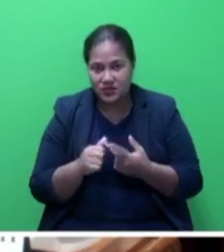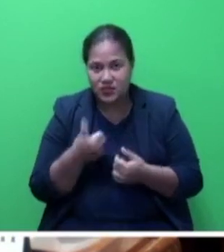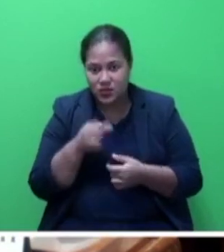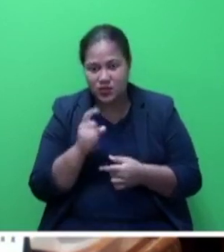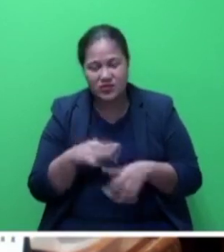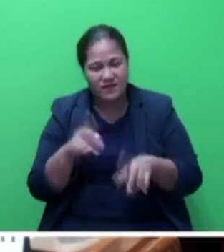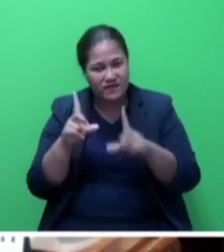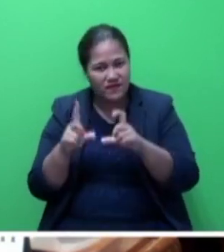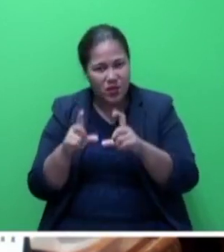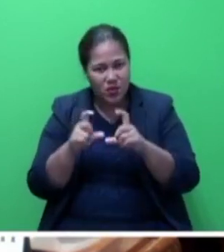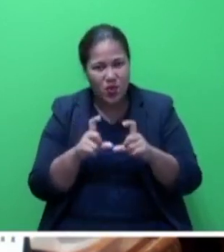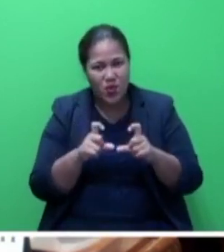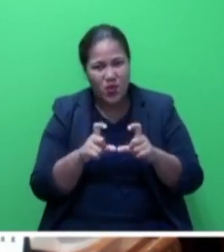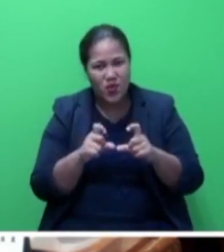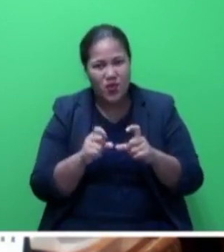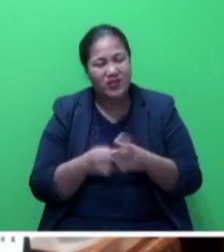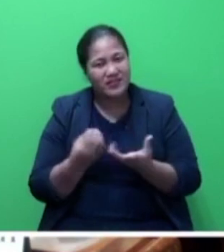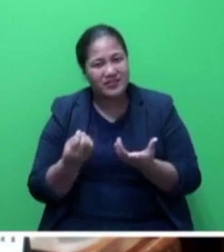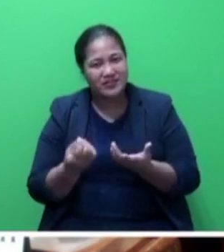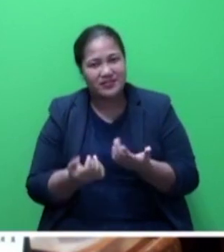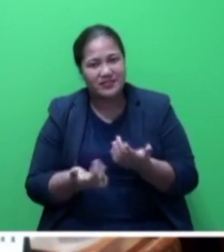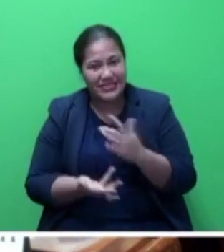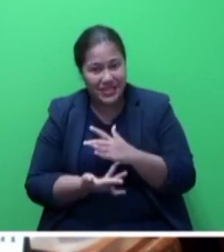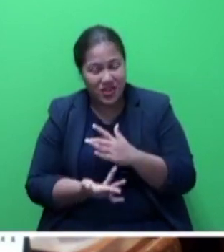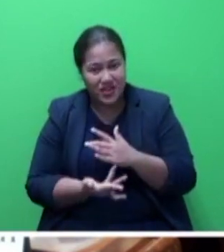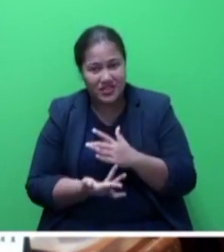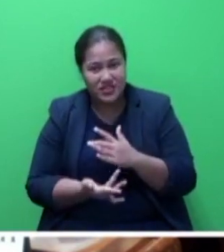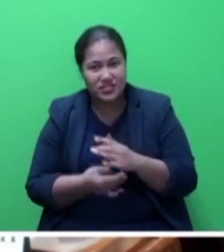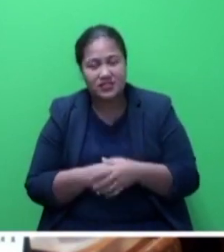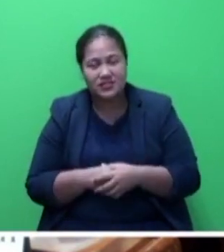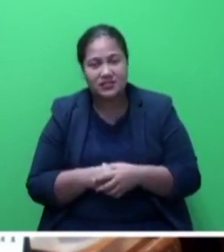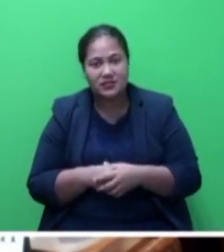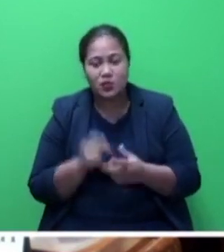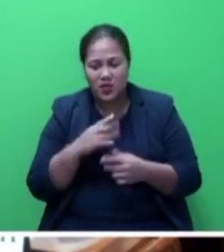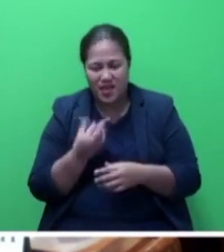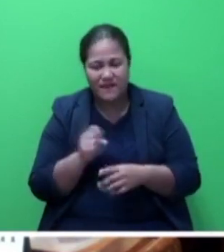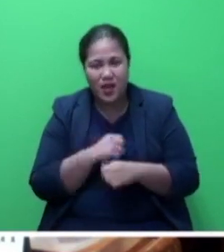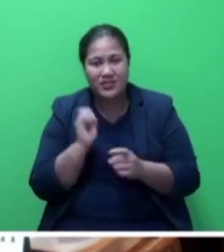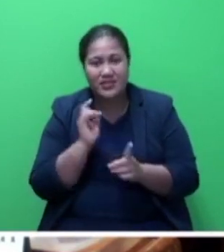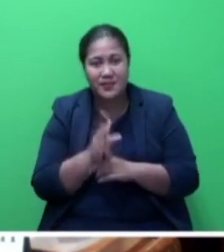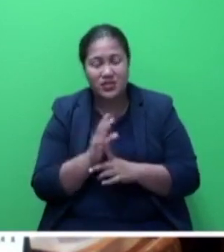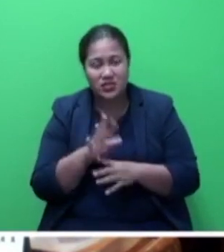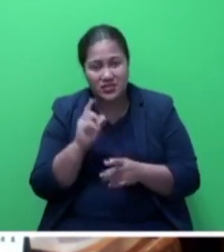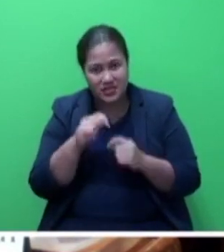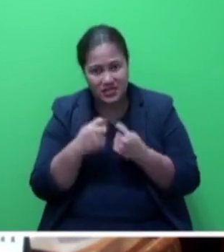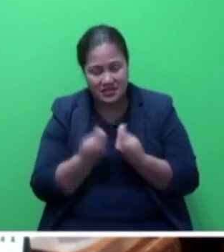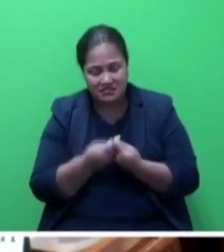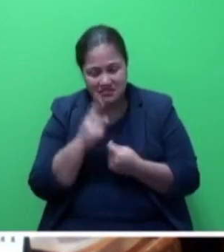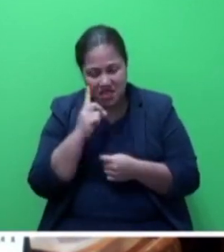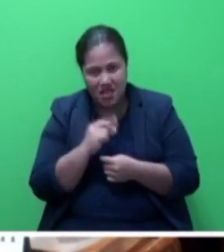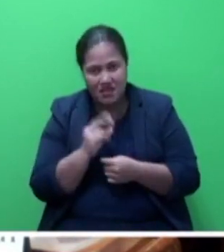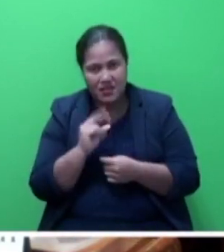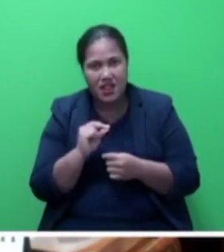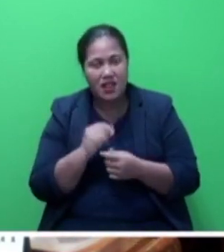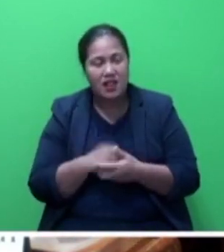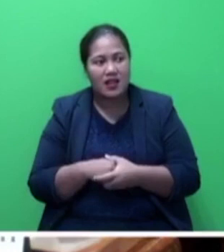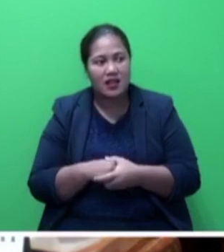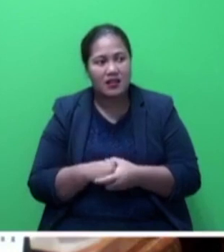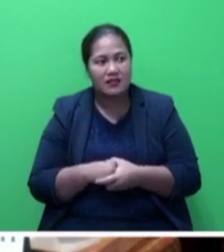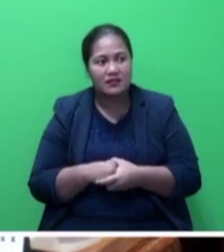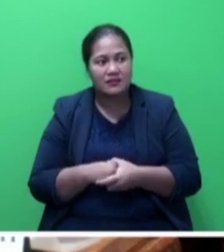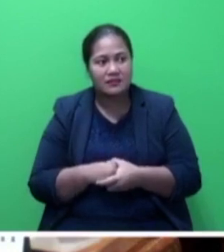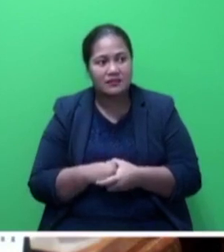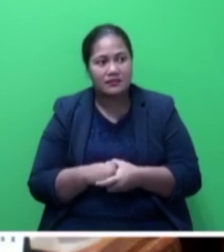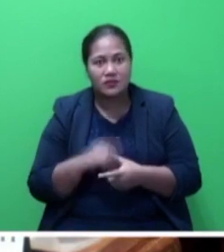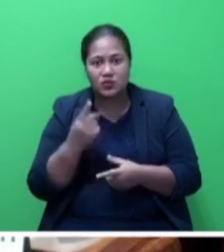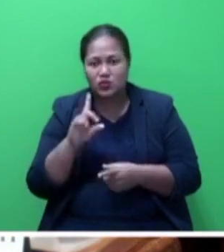photogrammetry software, our geospatial team are able to do